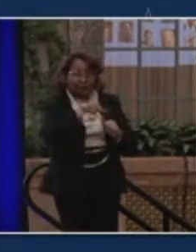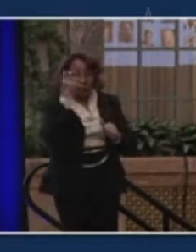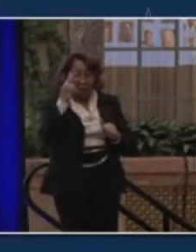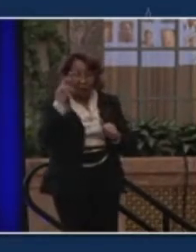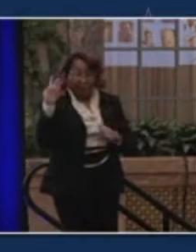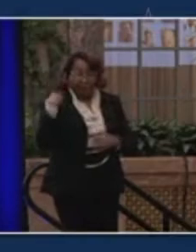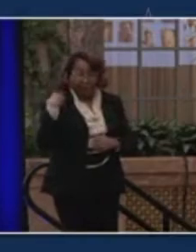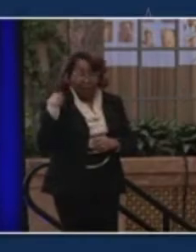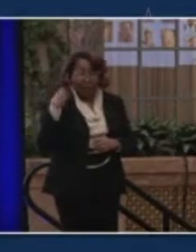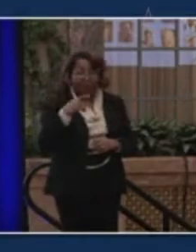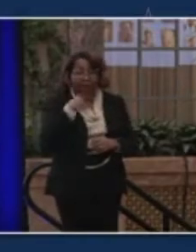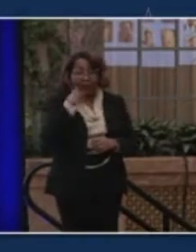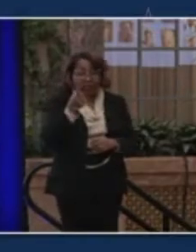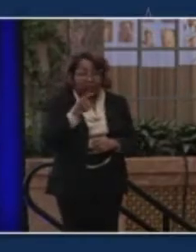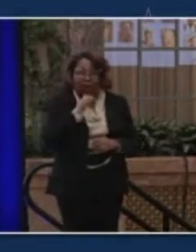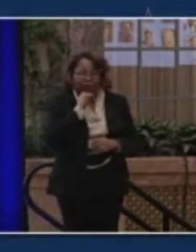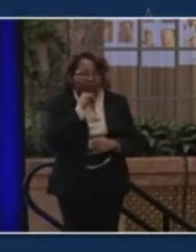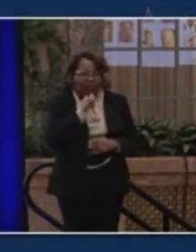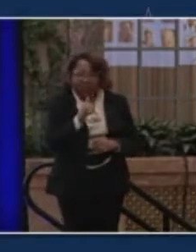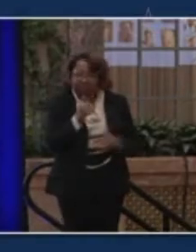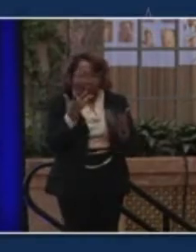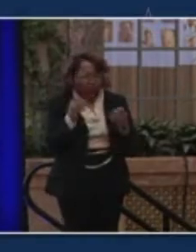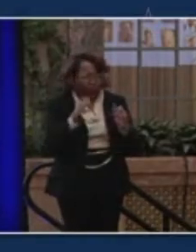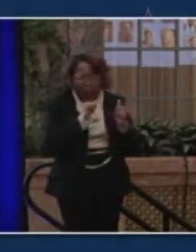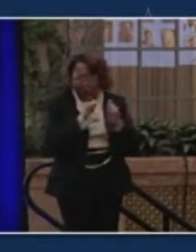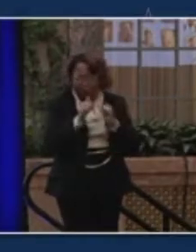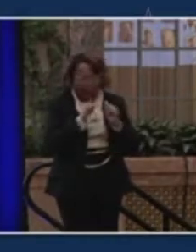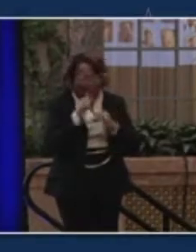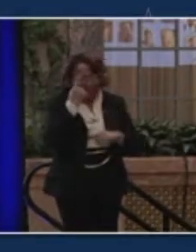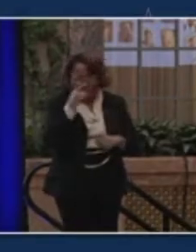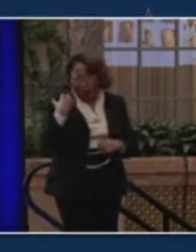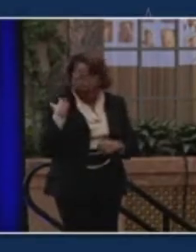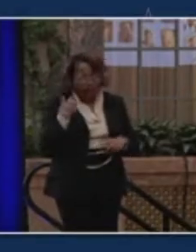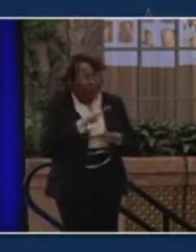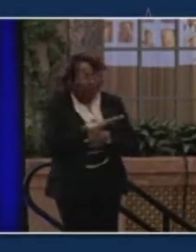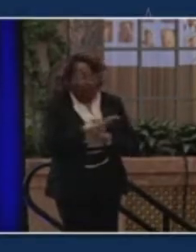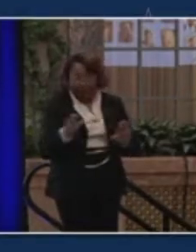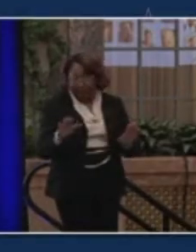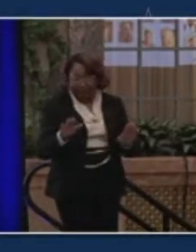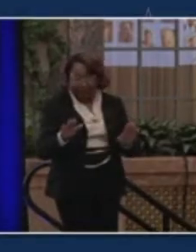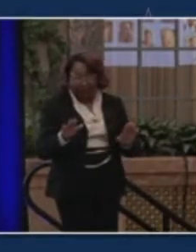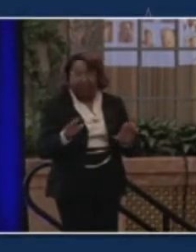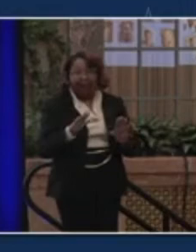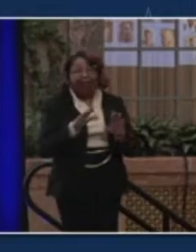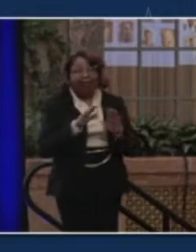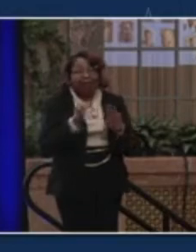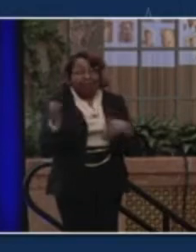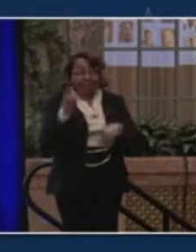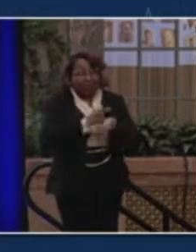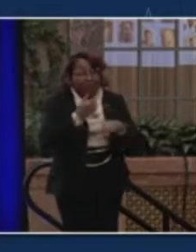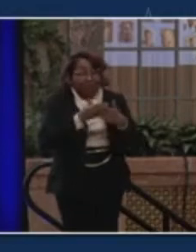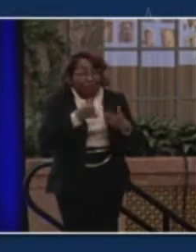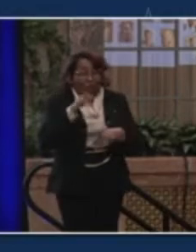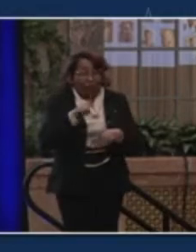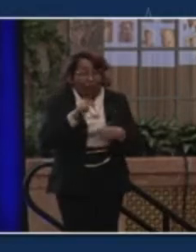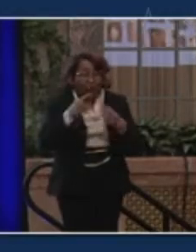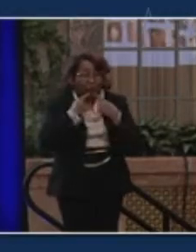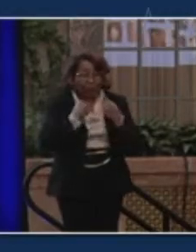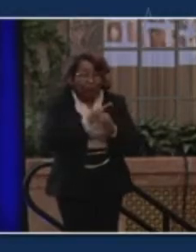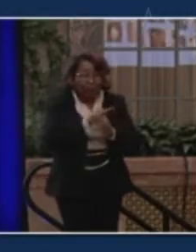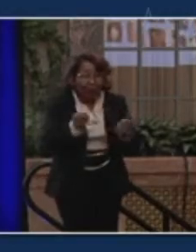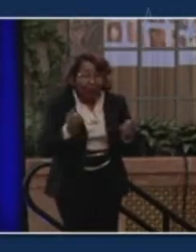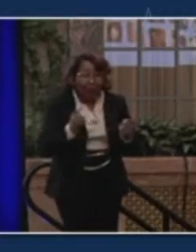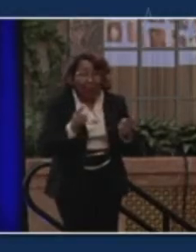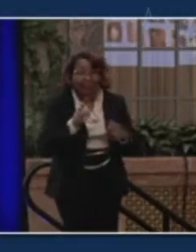truly tell you, he did not want to run for mayor. He did not. The day before he was to announce, he called me and talked